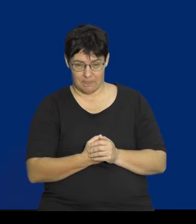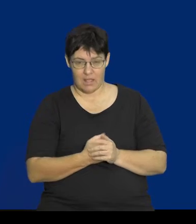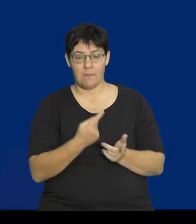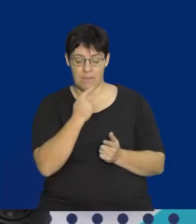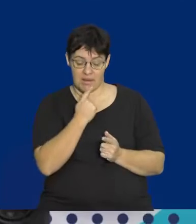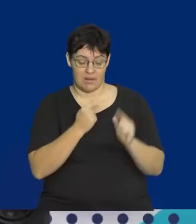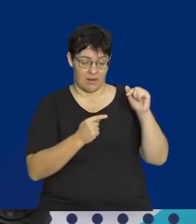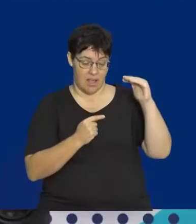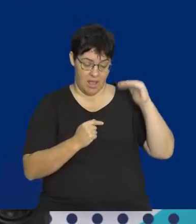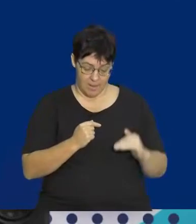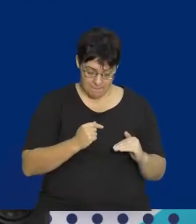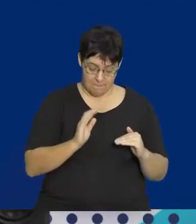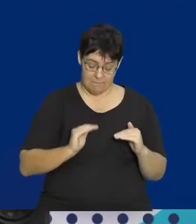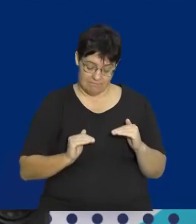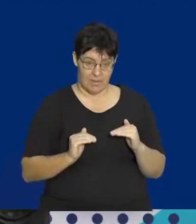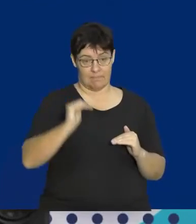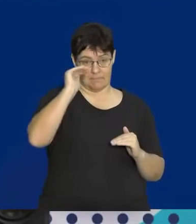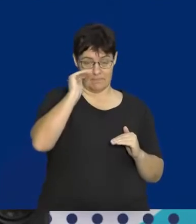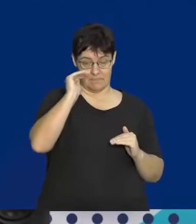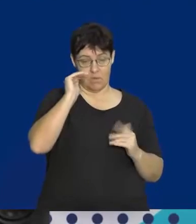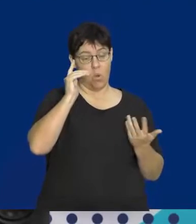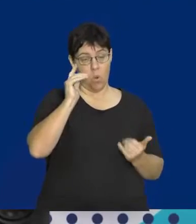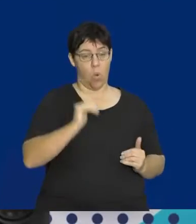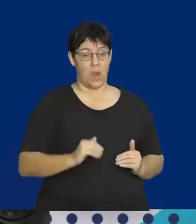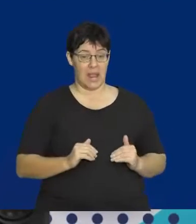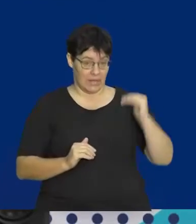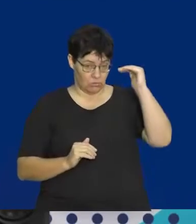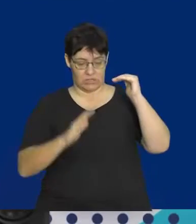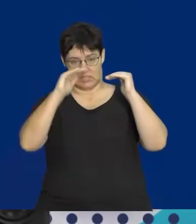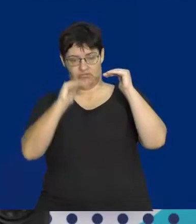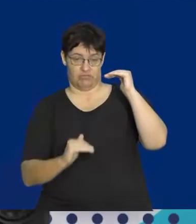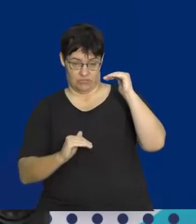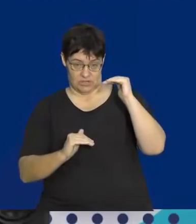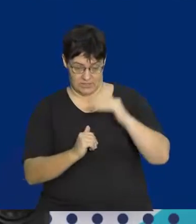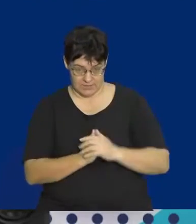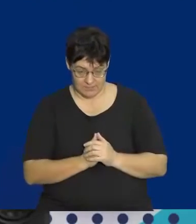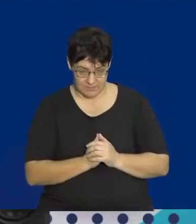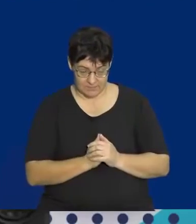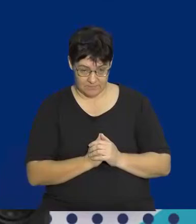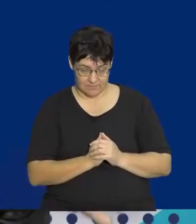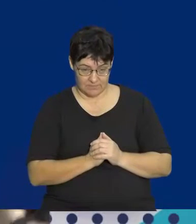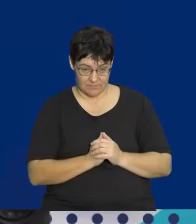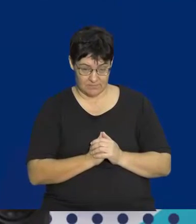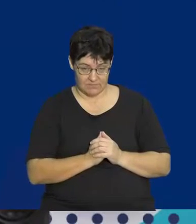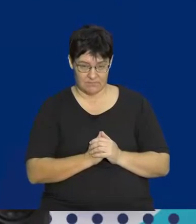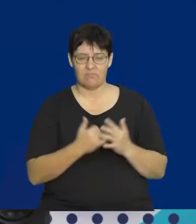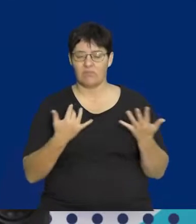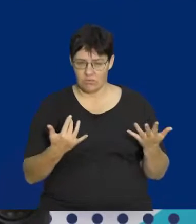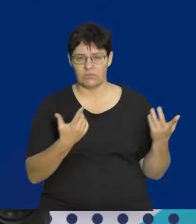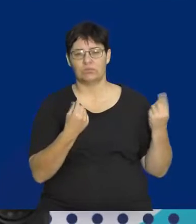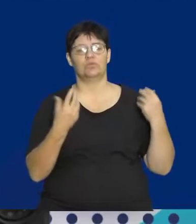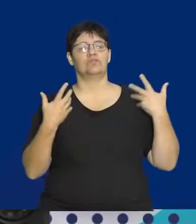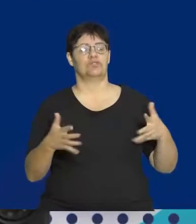one thing increases, the other thing decreases. Okay? That we've